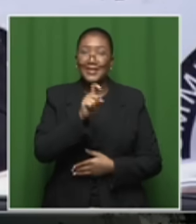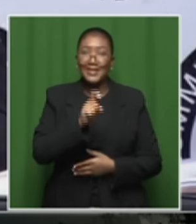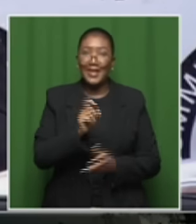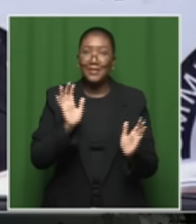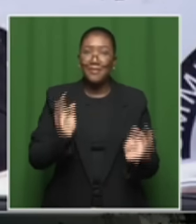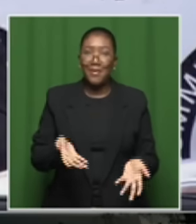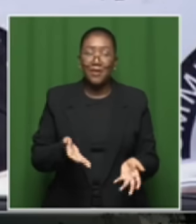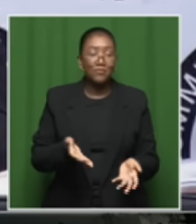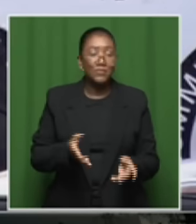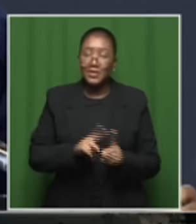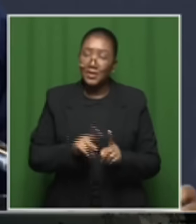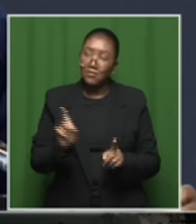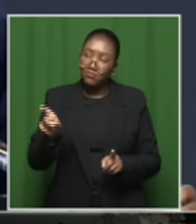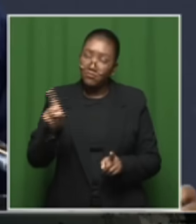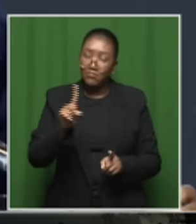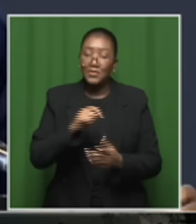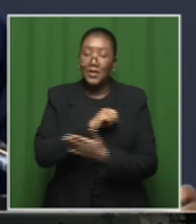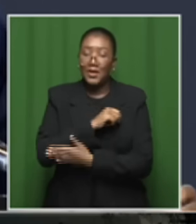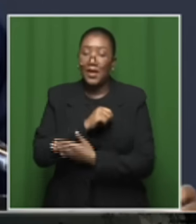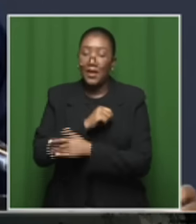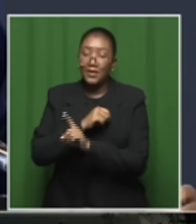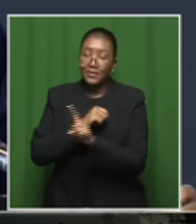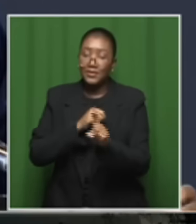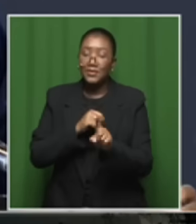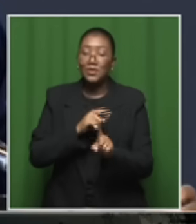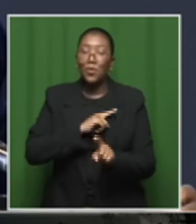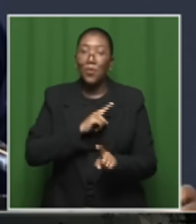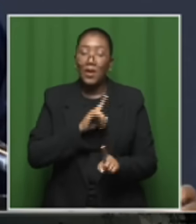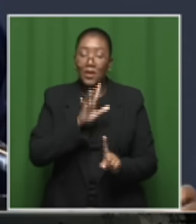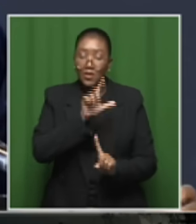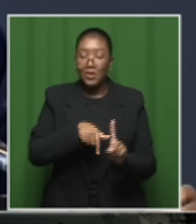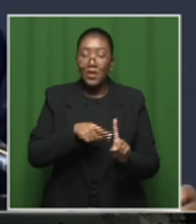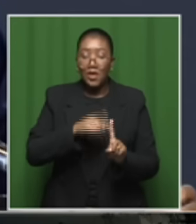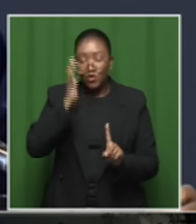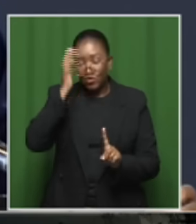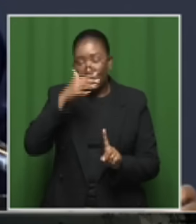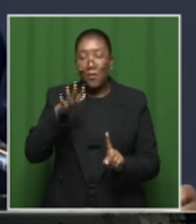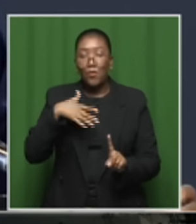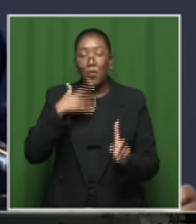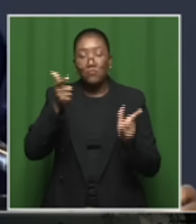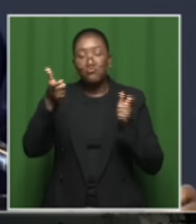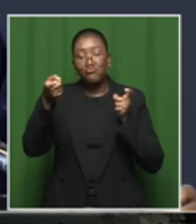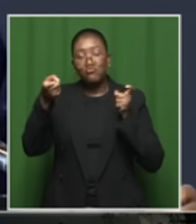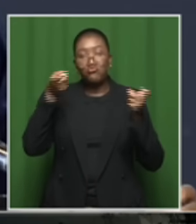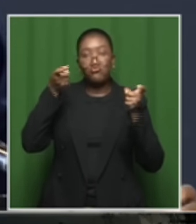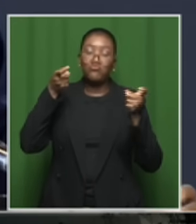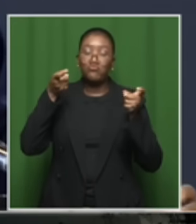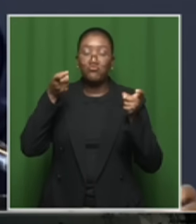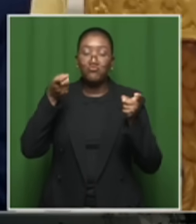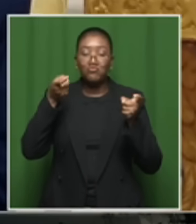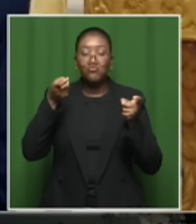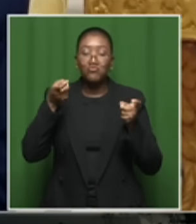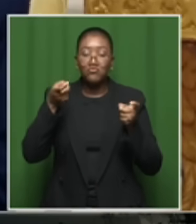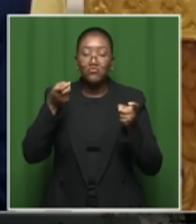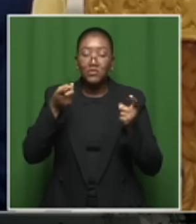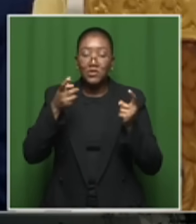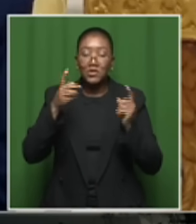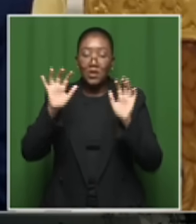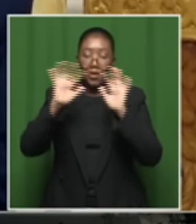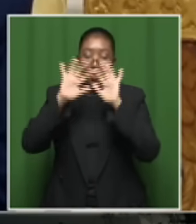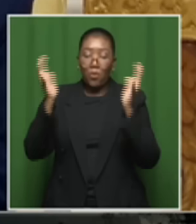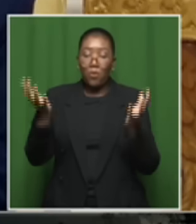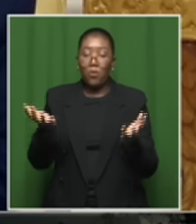it's not about South Africa. It's about the dominance of America, and also what's in